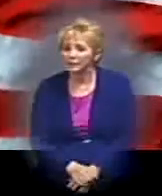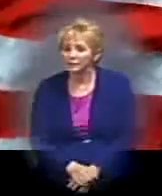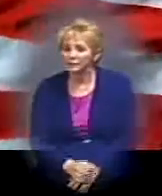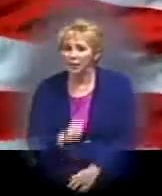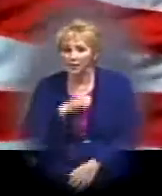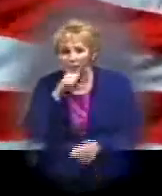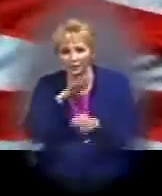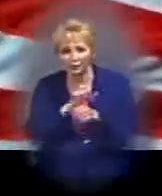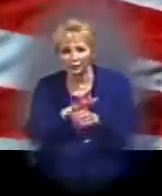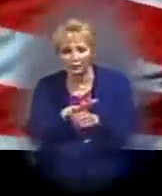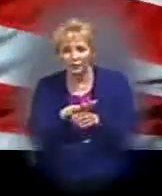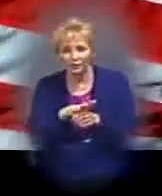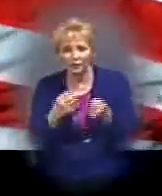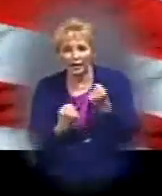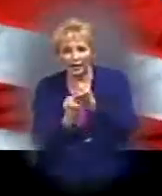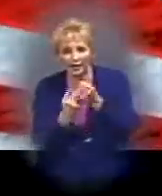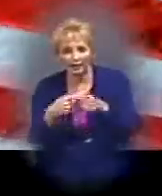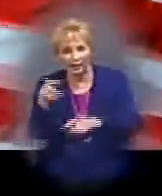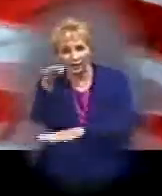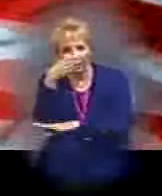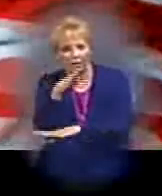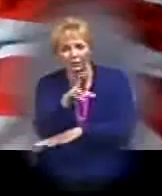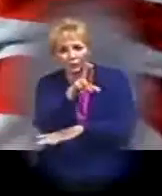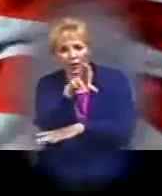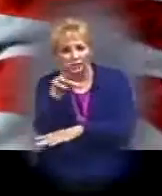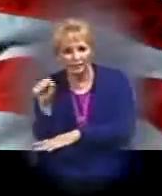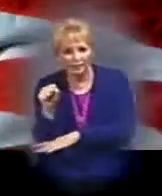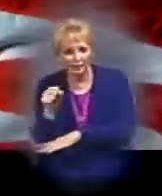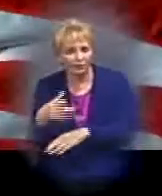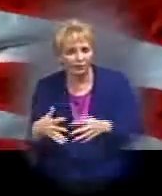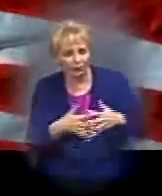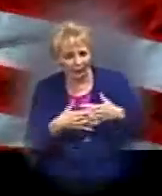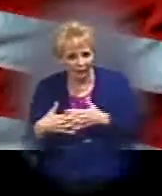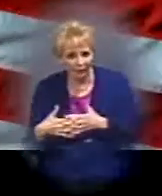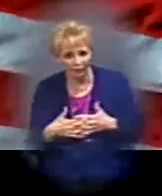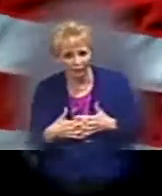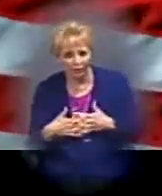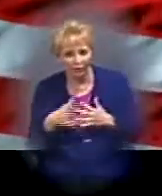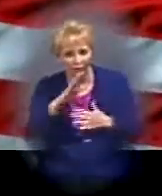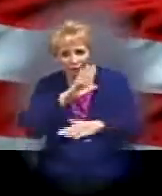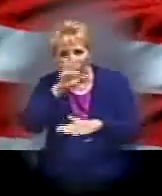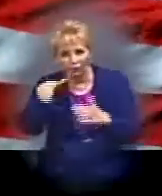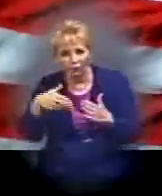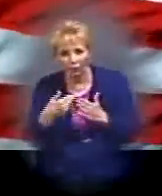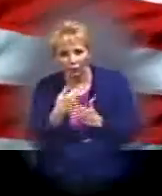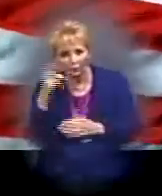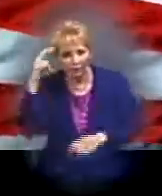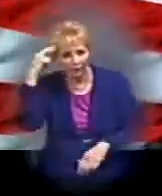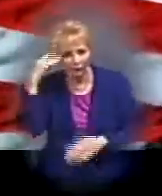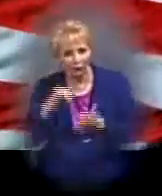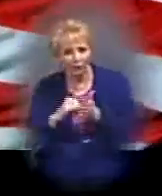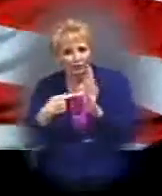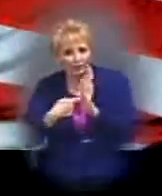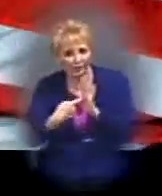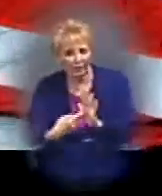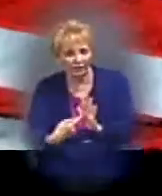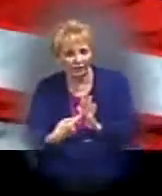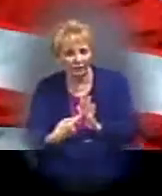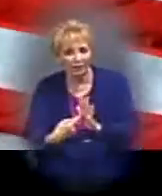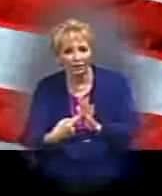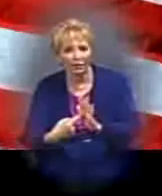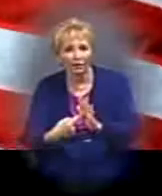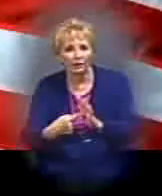I pledge allegiance to the flag of the United States of America and to the republic for which it